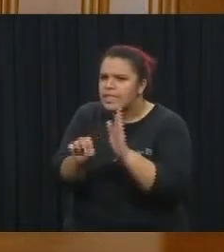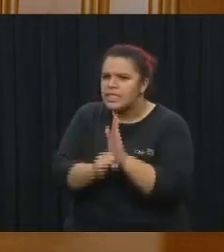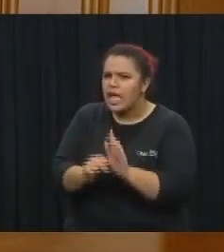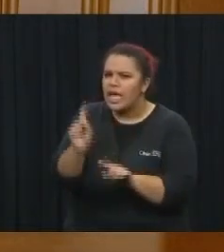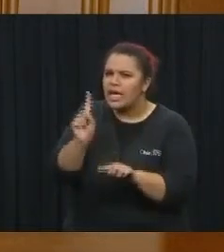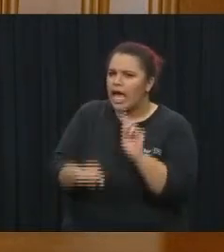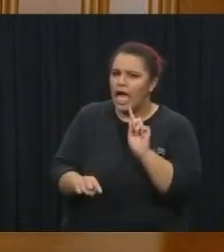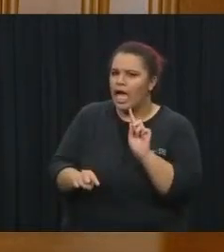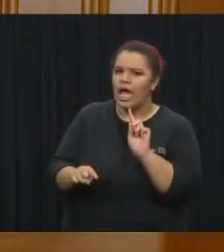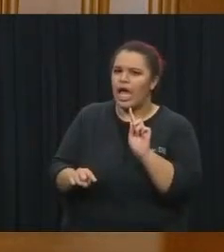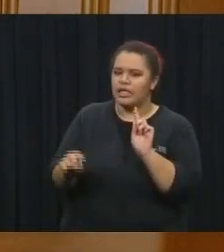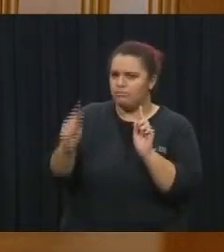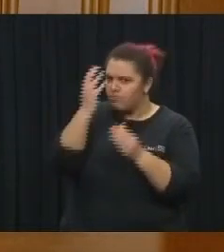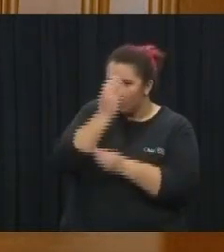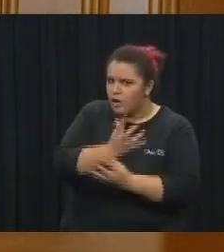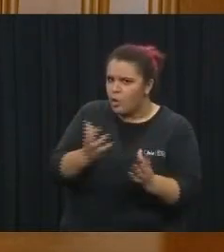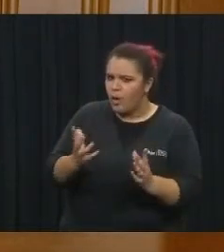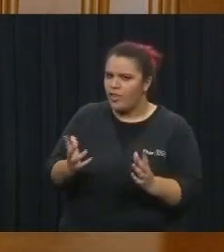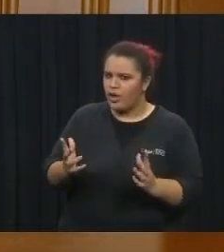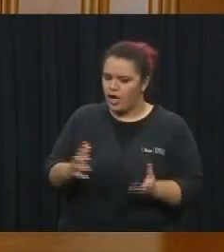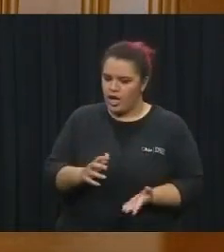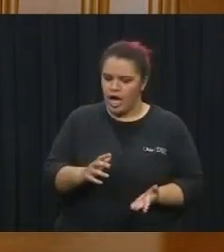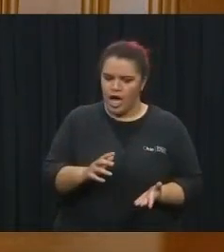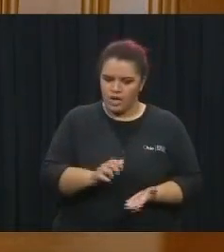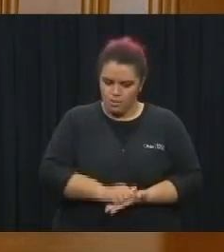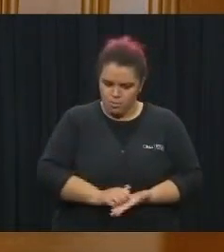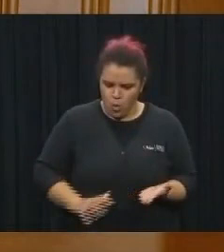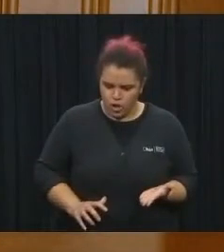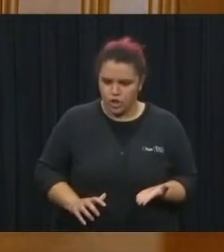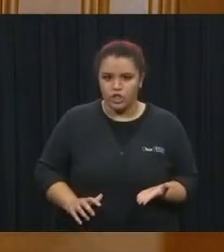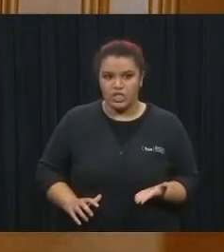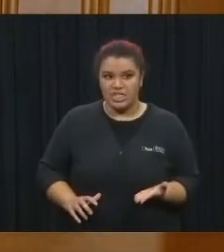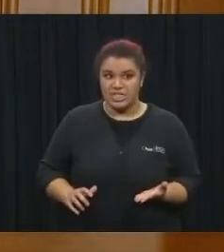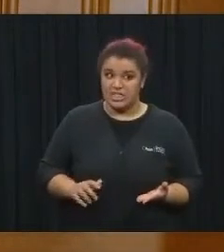elective abortion to be non-essential surgery?